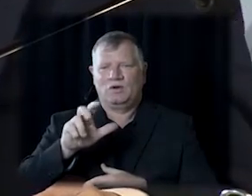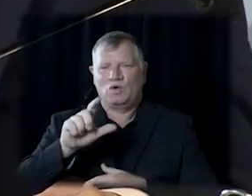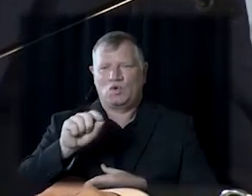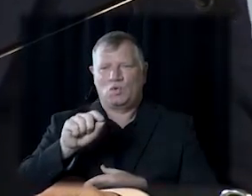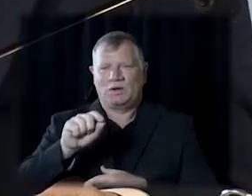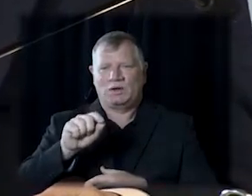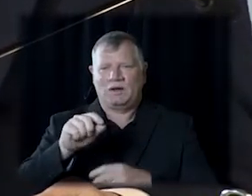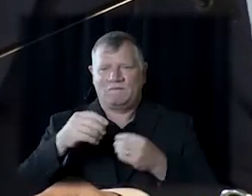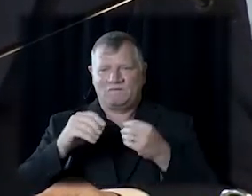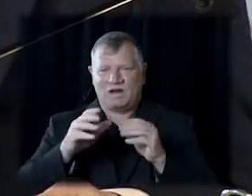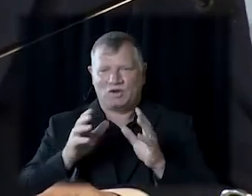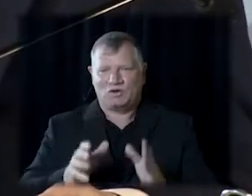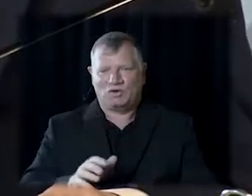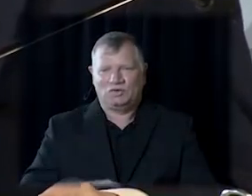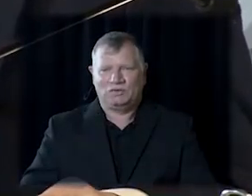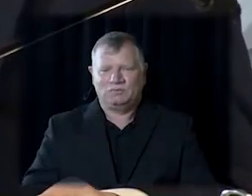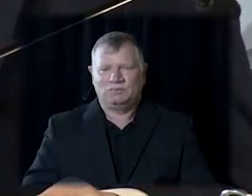vendors